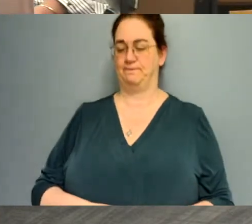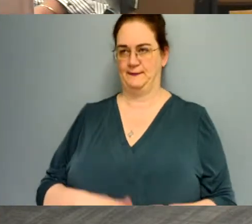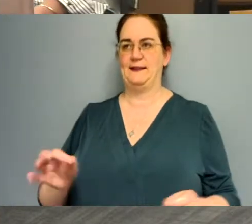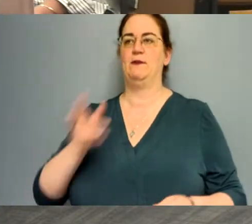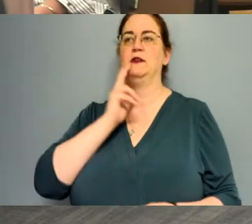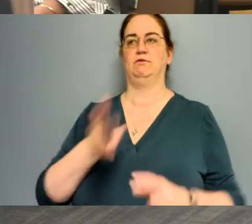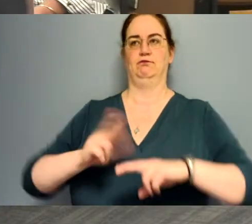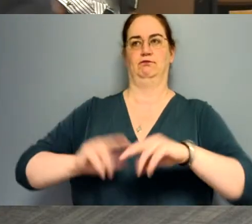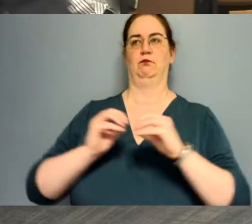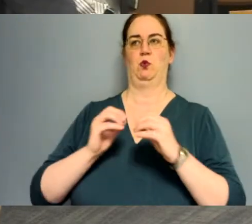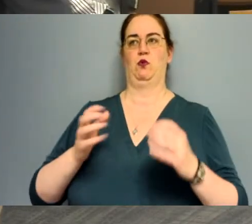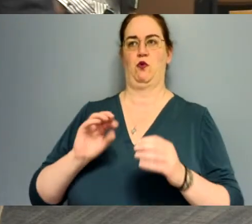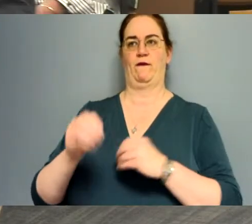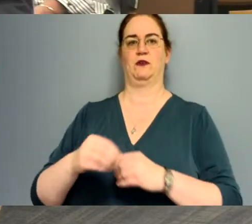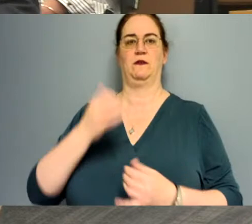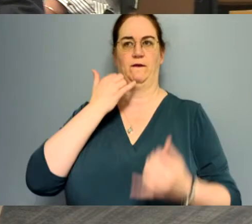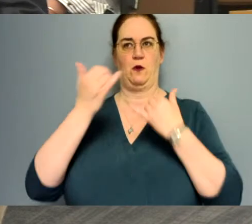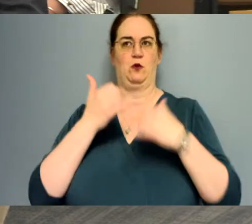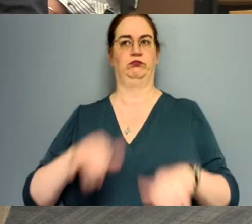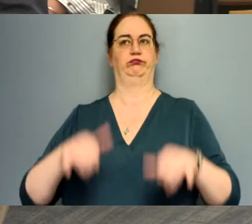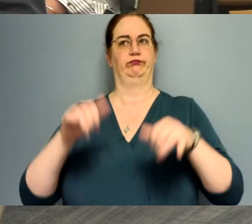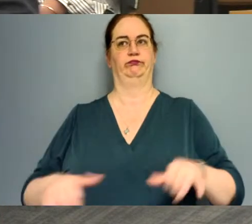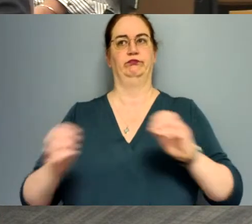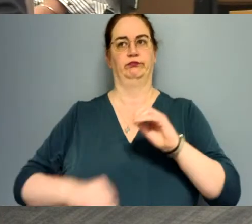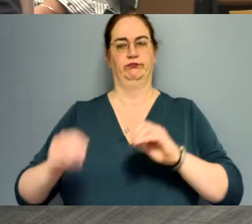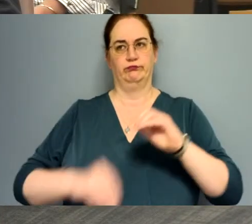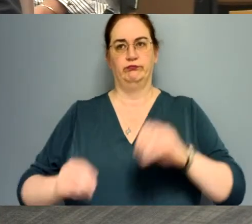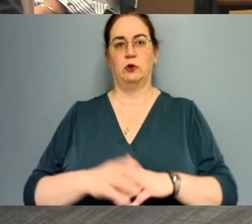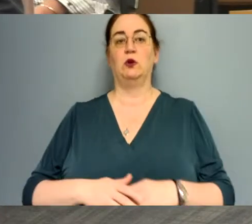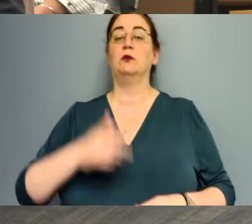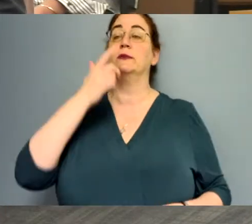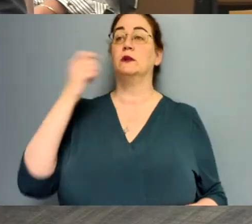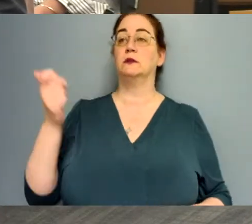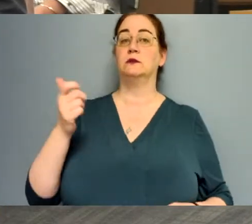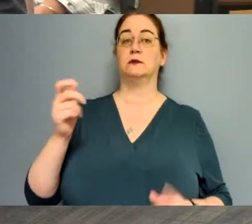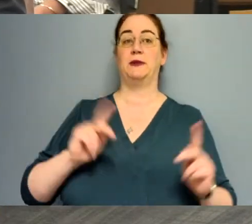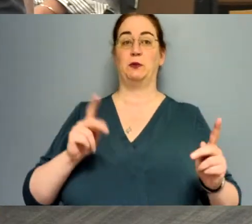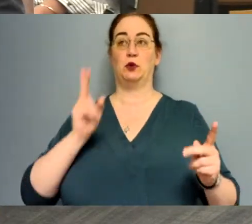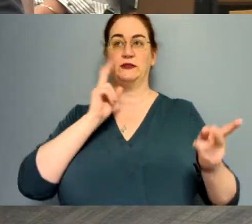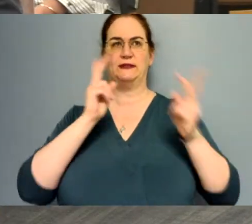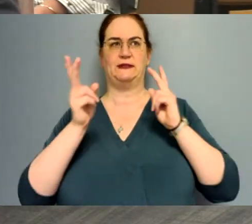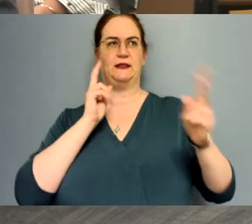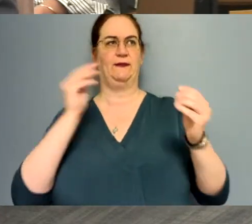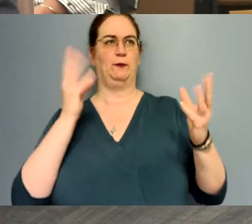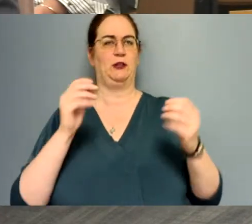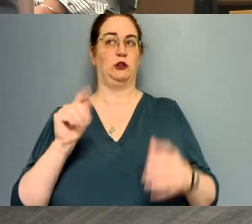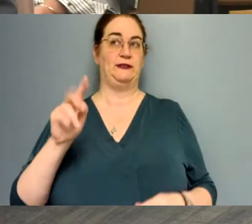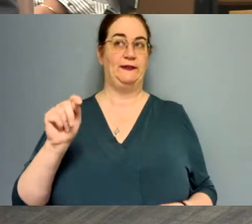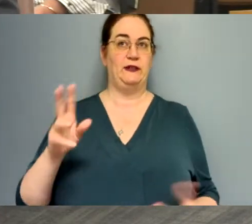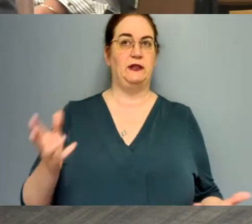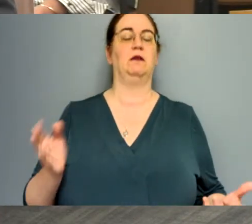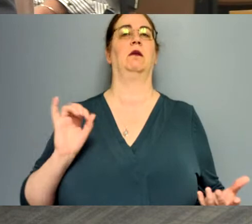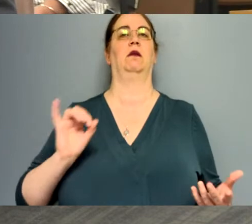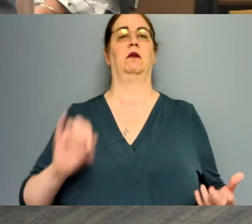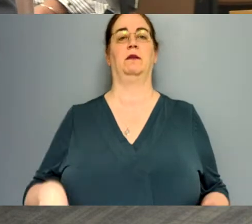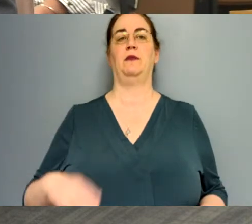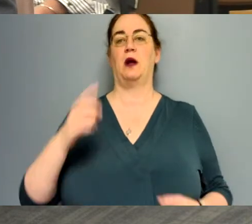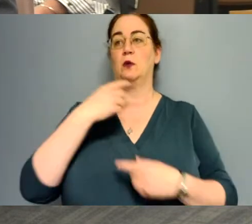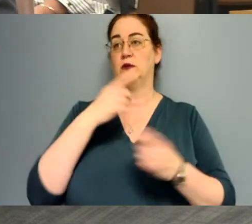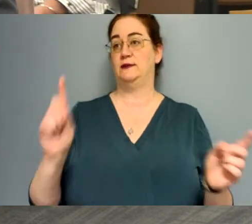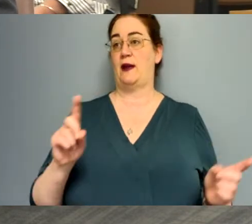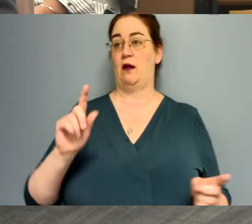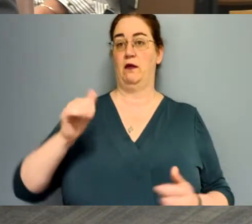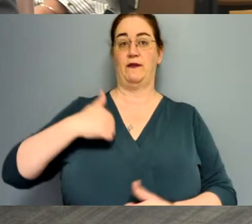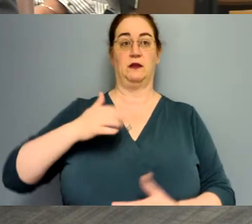an increase in our office. The phone's definitely ringing more and more due to people are seeing a lot of this information on the TV. I will tell our veterans